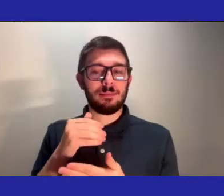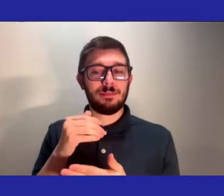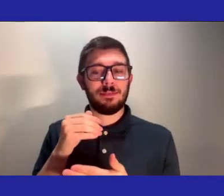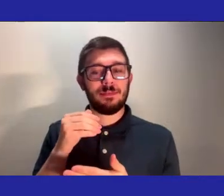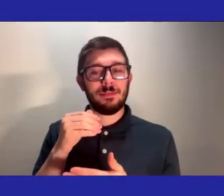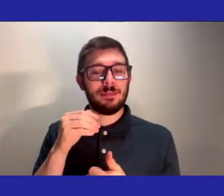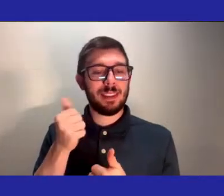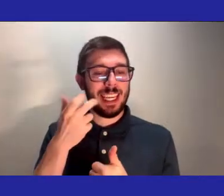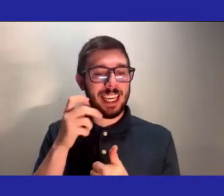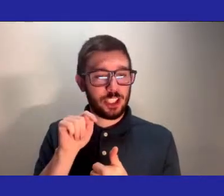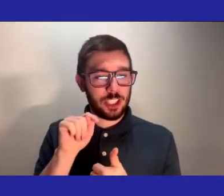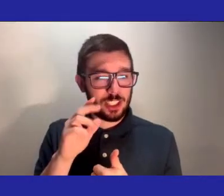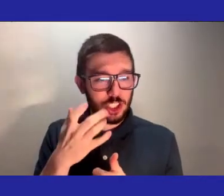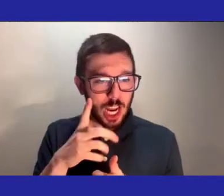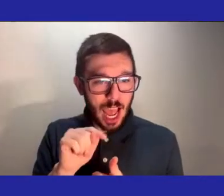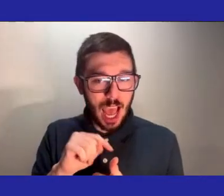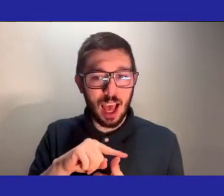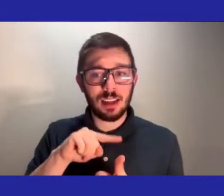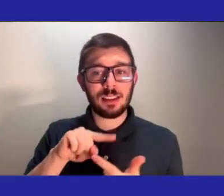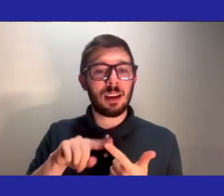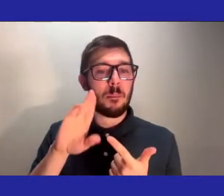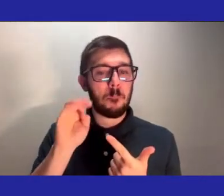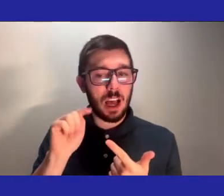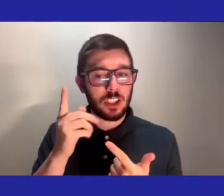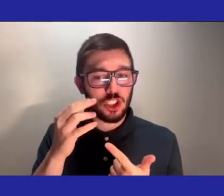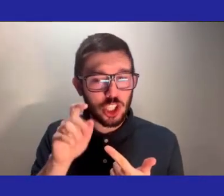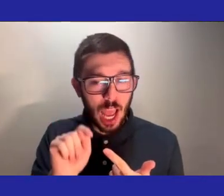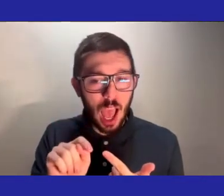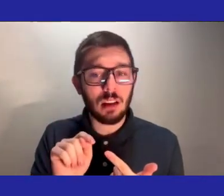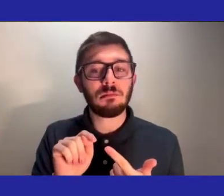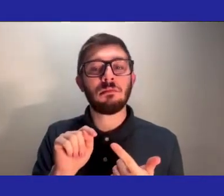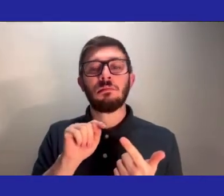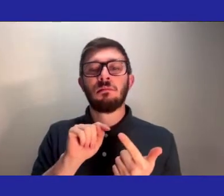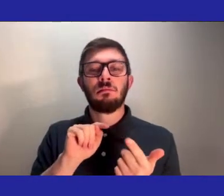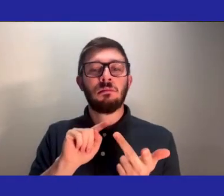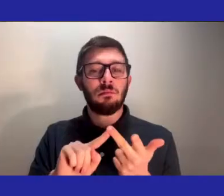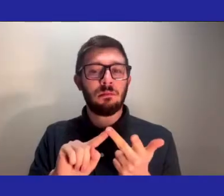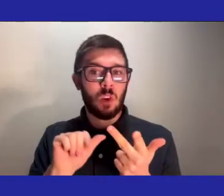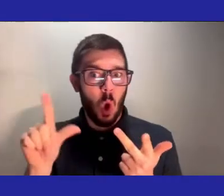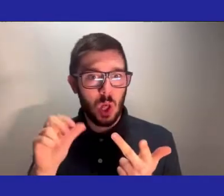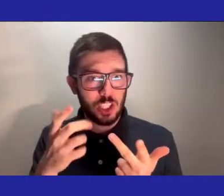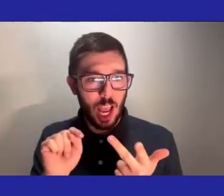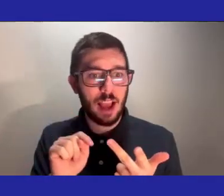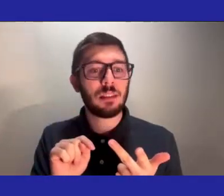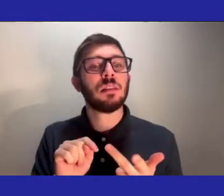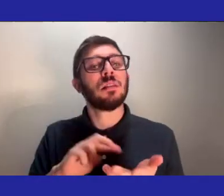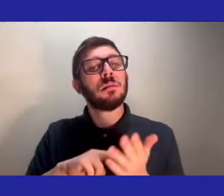all of the enterprise support services where they are having a conversation with someone who needs